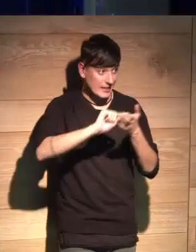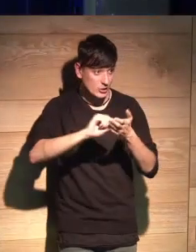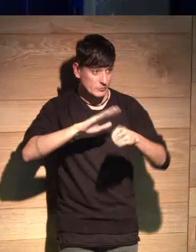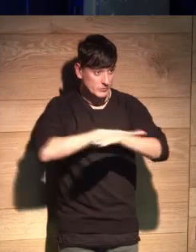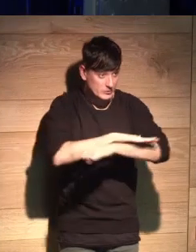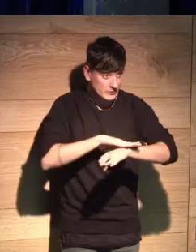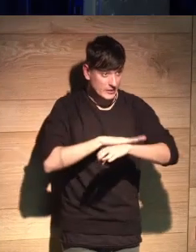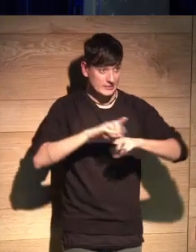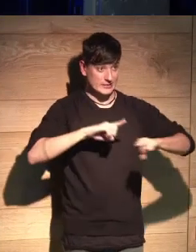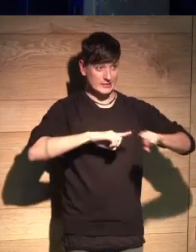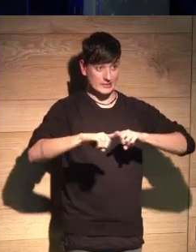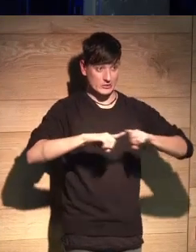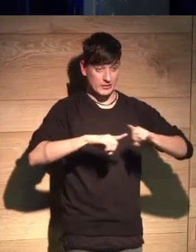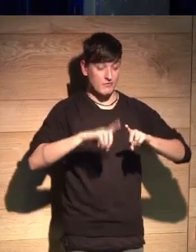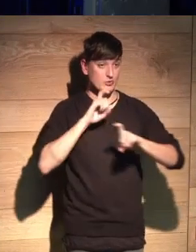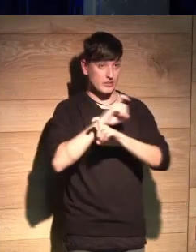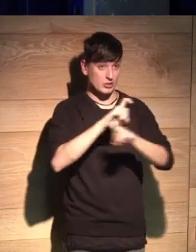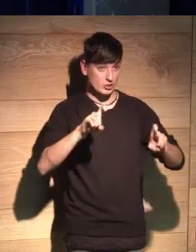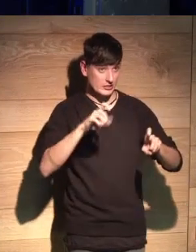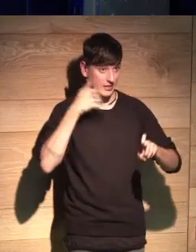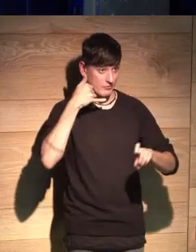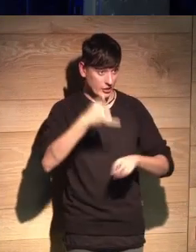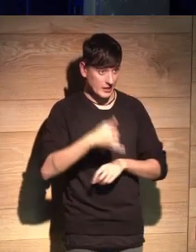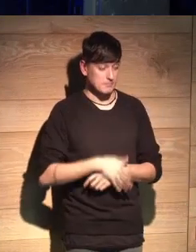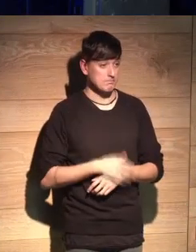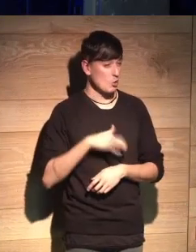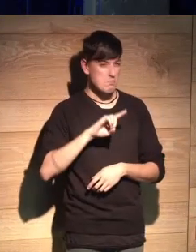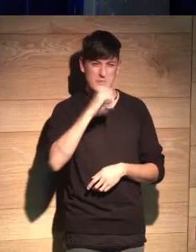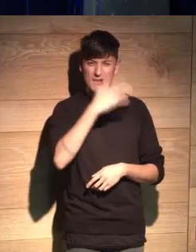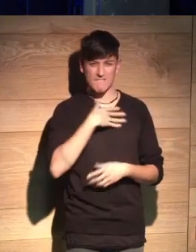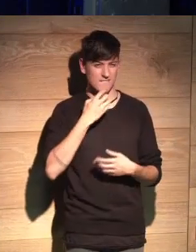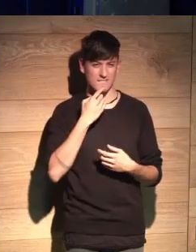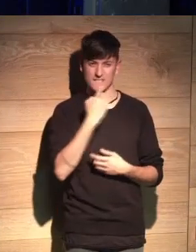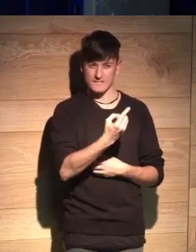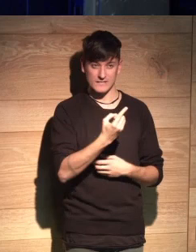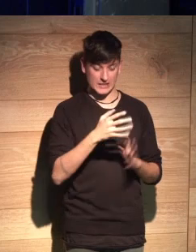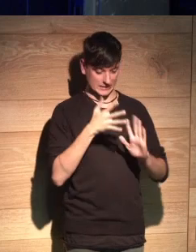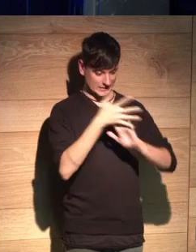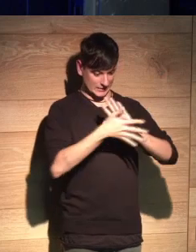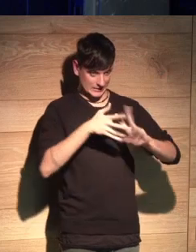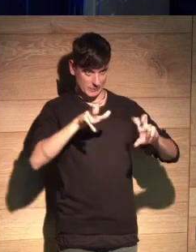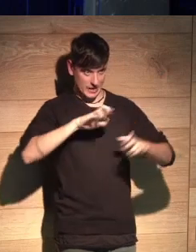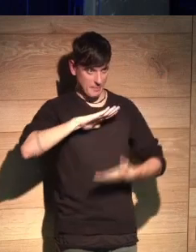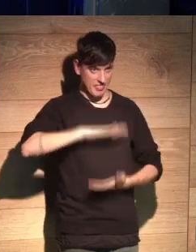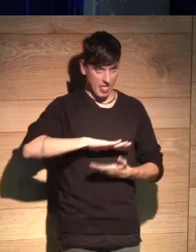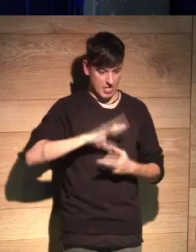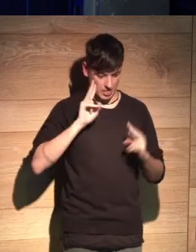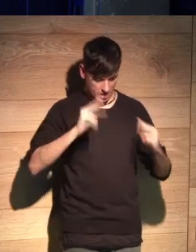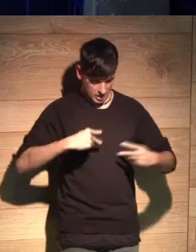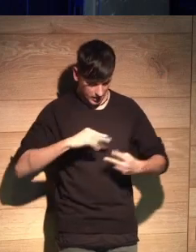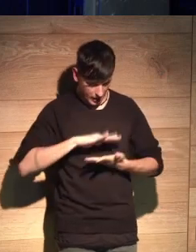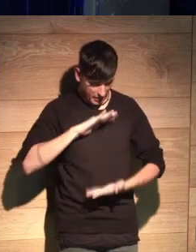Ambassador, Secretary of State, General Director of the Telefónica Foundation. The first thing I have to say, talking about capacity